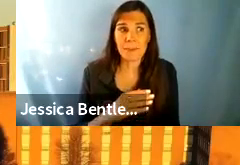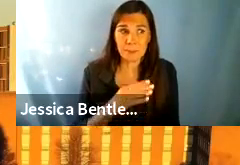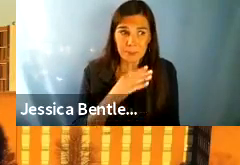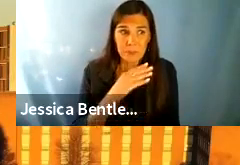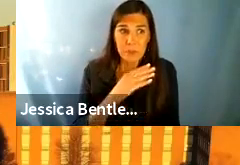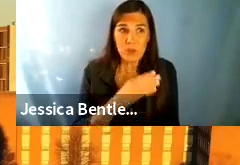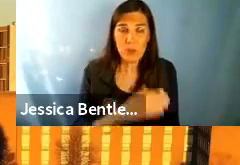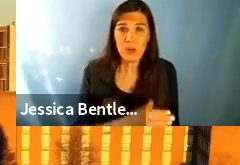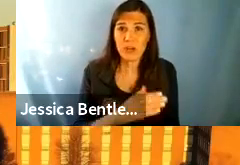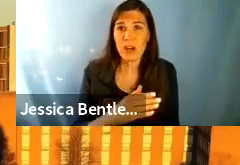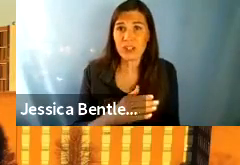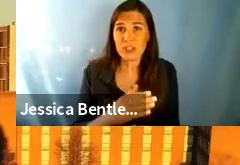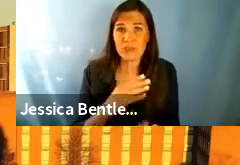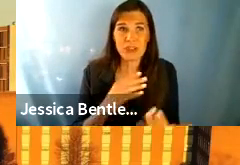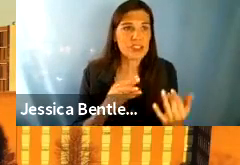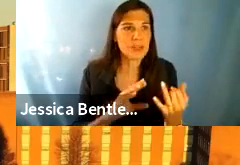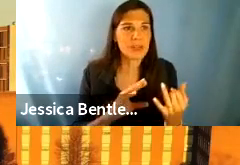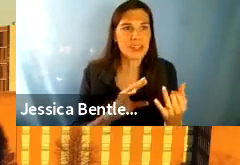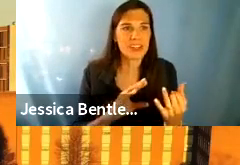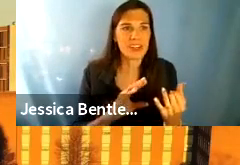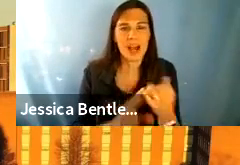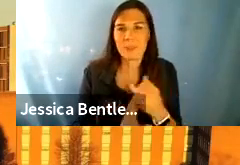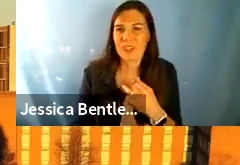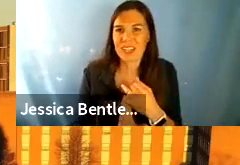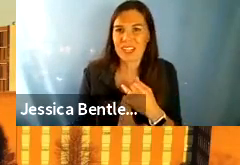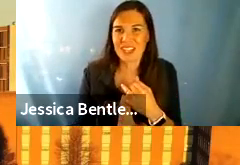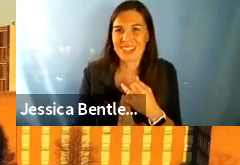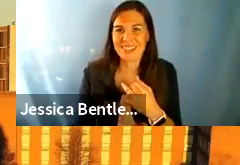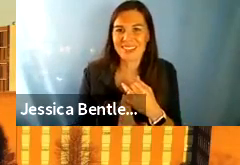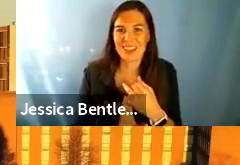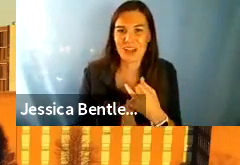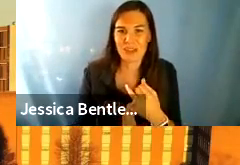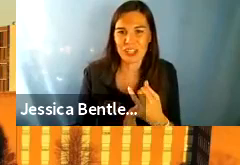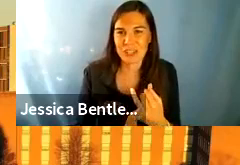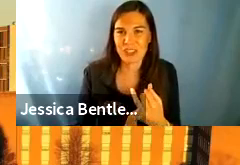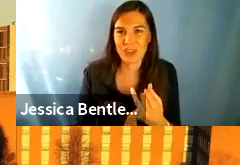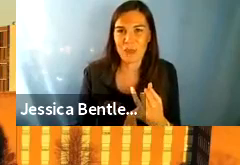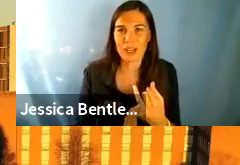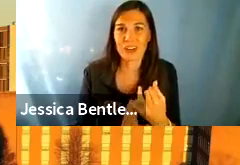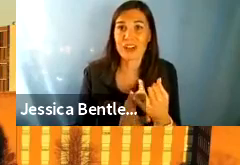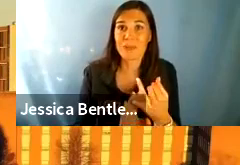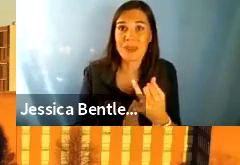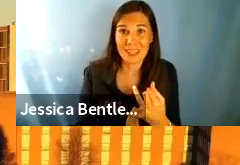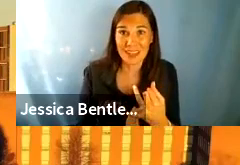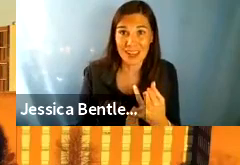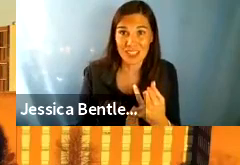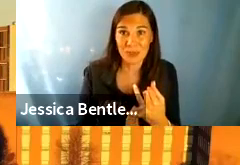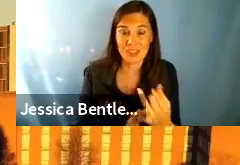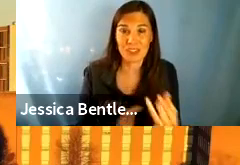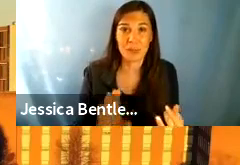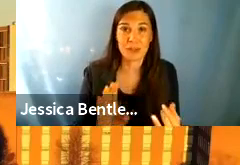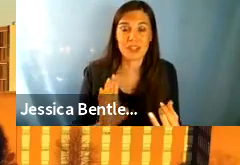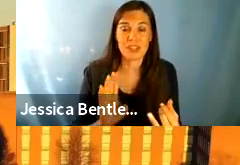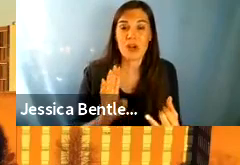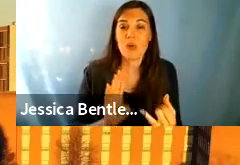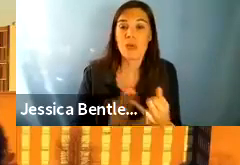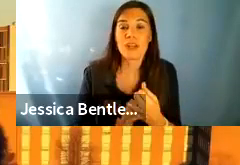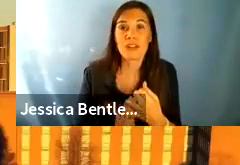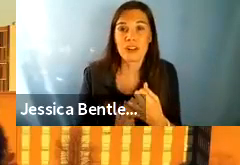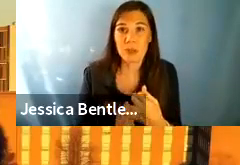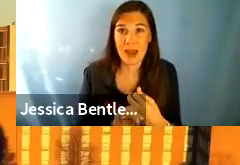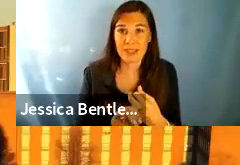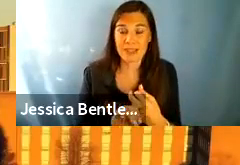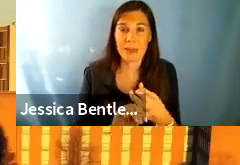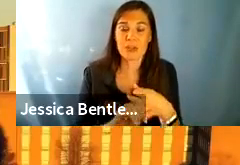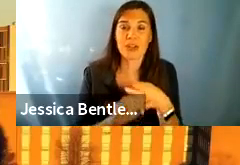is when you're doing your observations freshman and sophomore year, you're making connections with interpreters. When